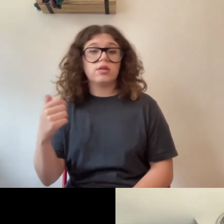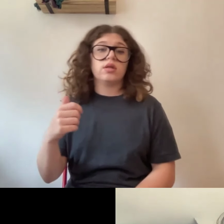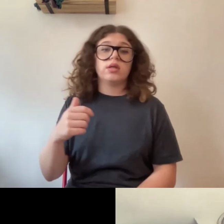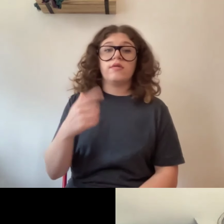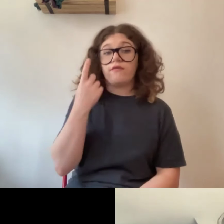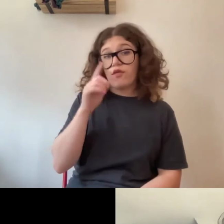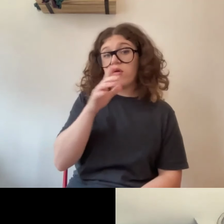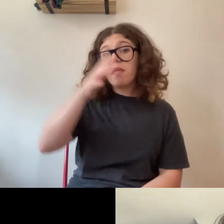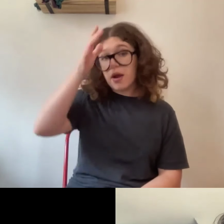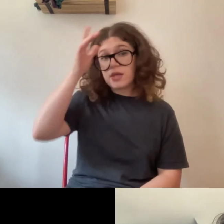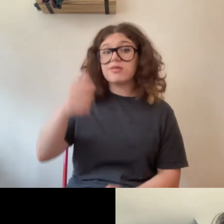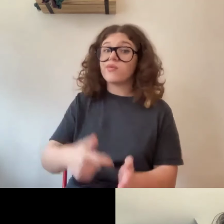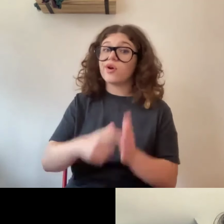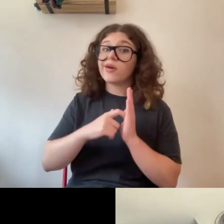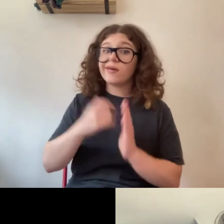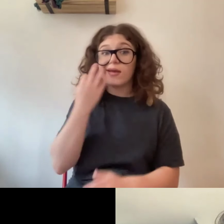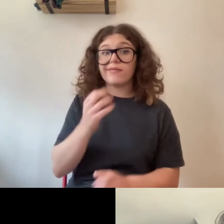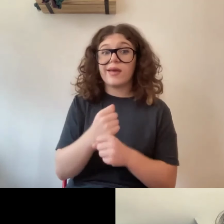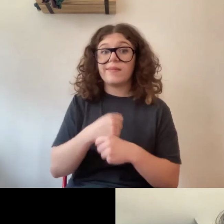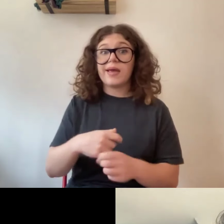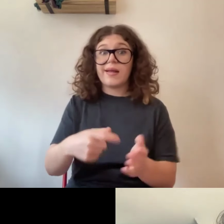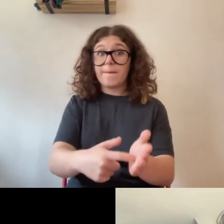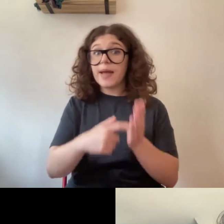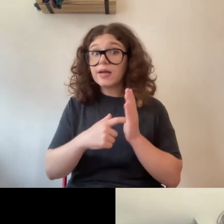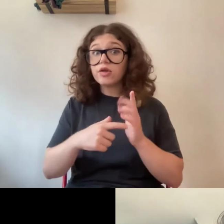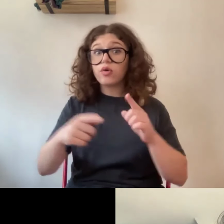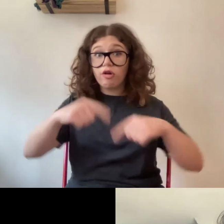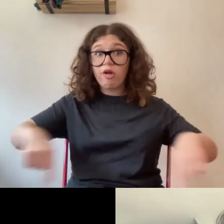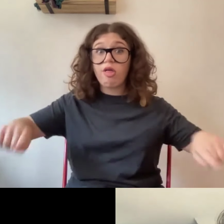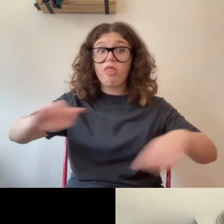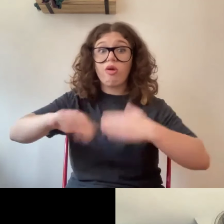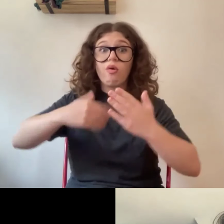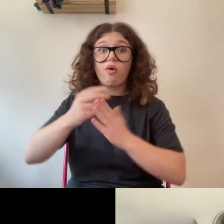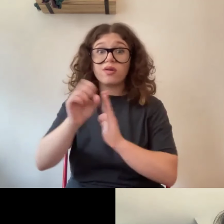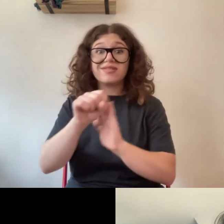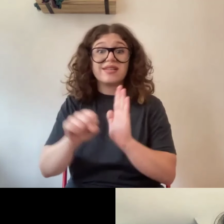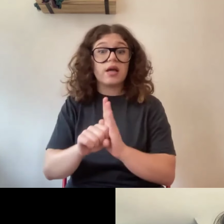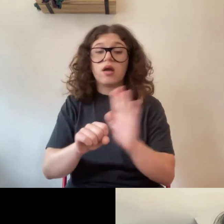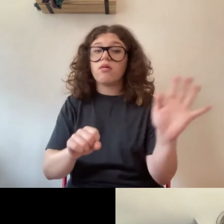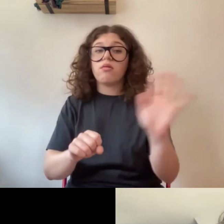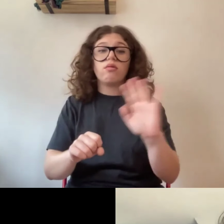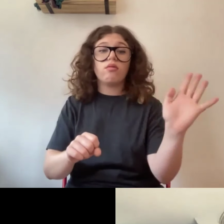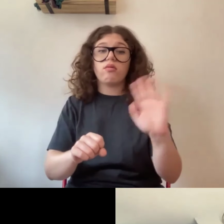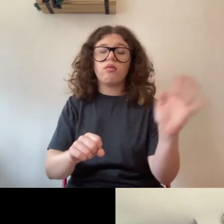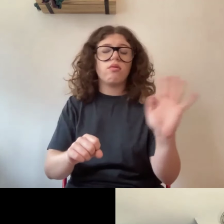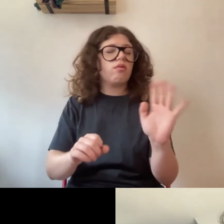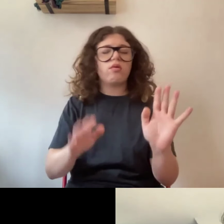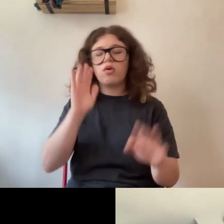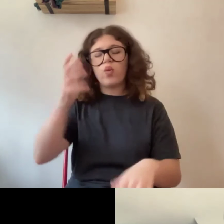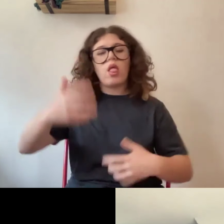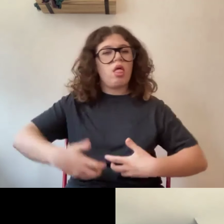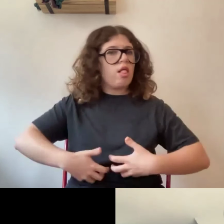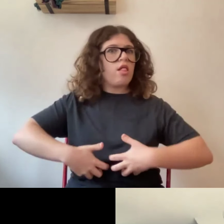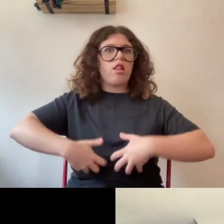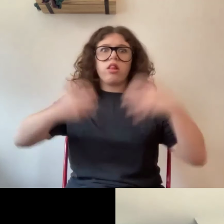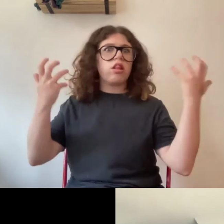I think if they made it mandatory across the state, there will be so much uproar. So